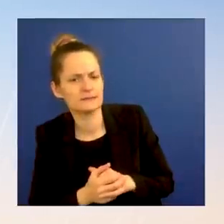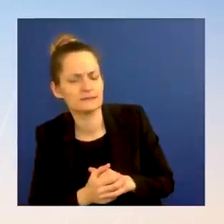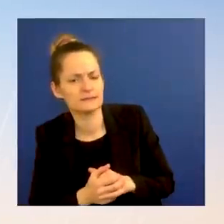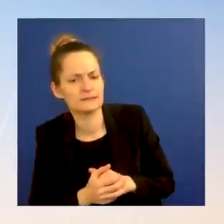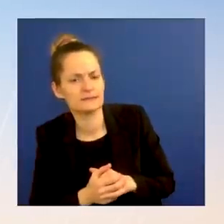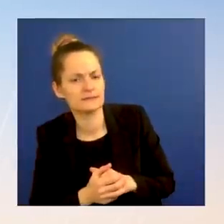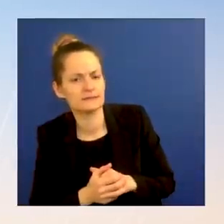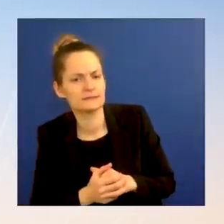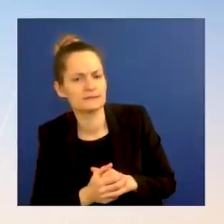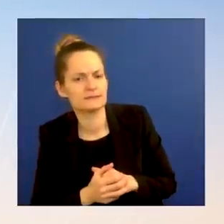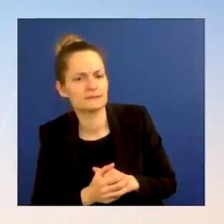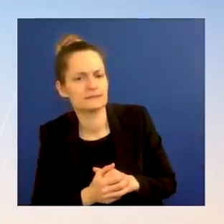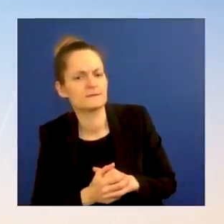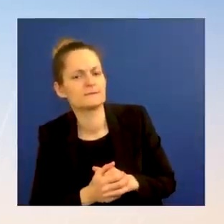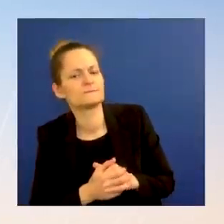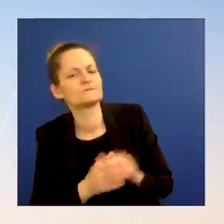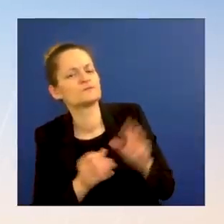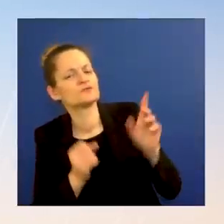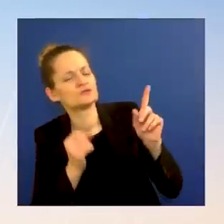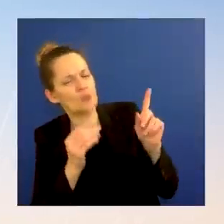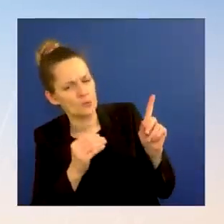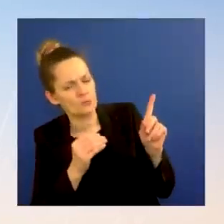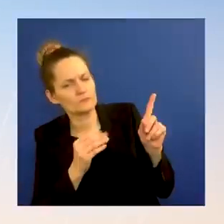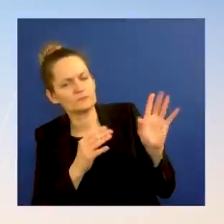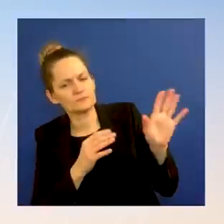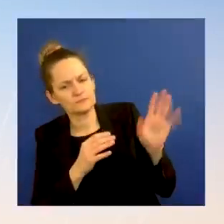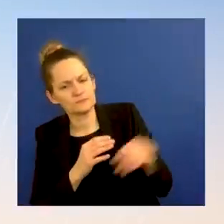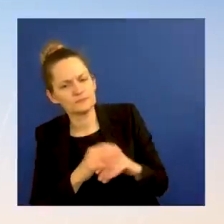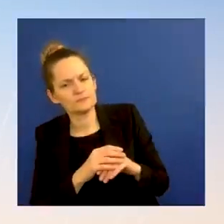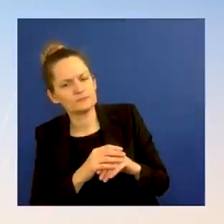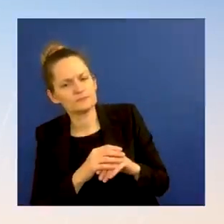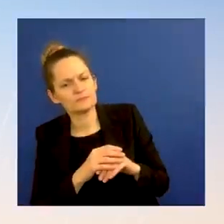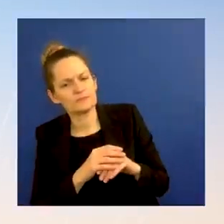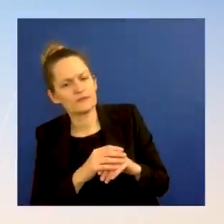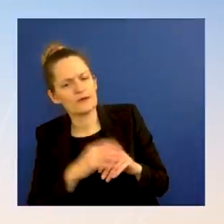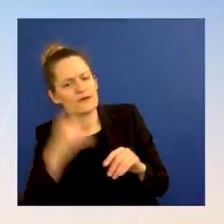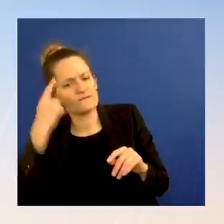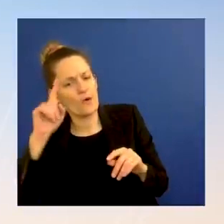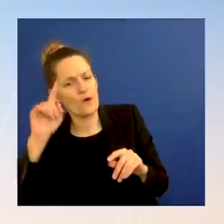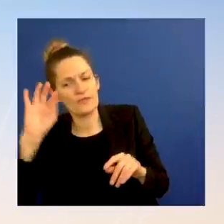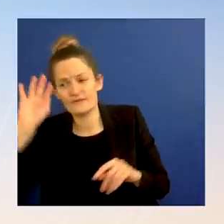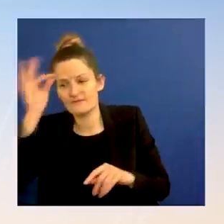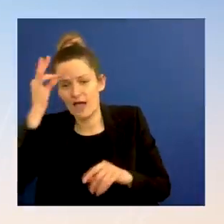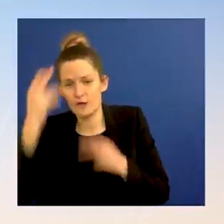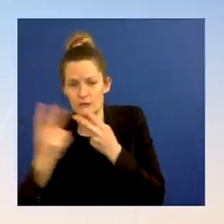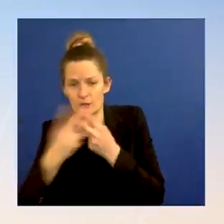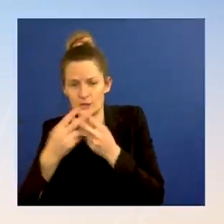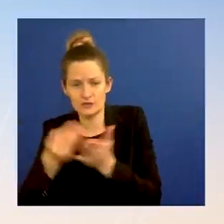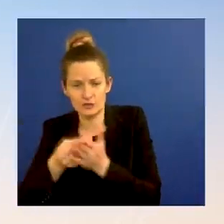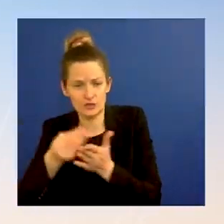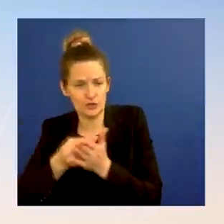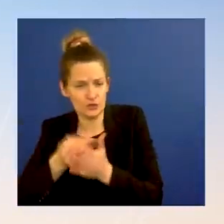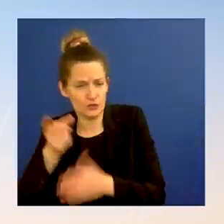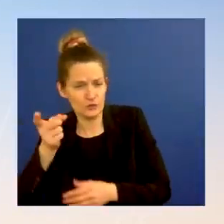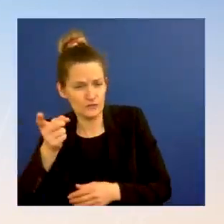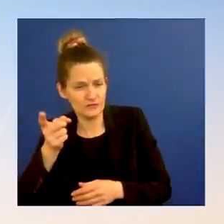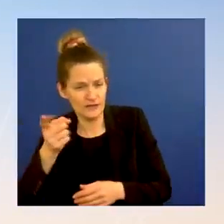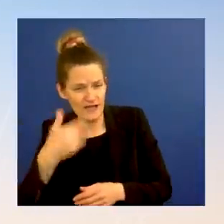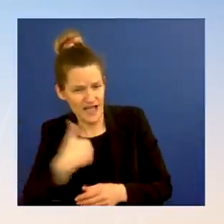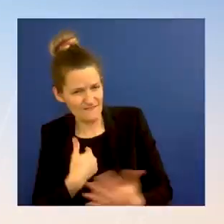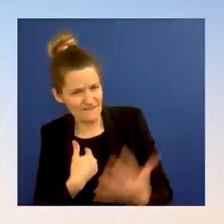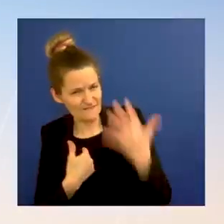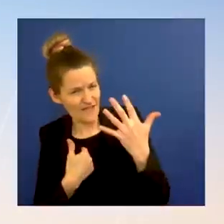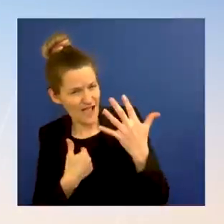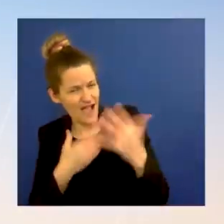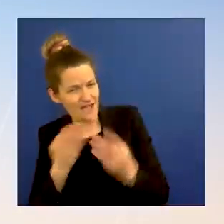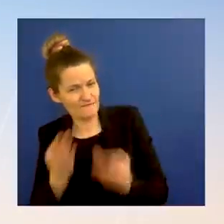one slate, and if you have any response to the Republicans. We absolutely do. All five of our nominees, including Sarah Bloom-Raskin, are well